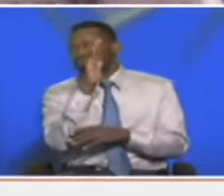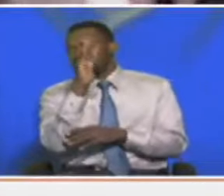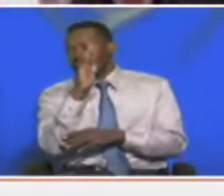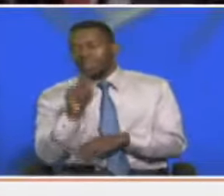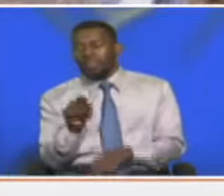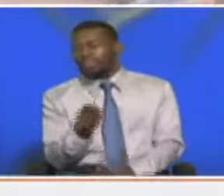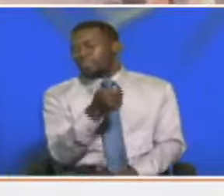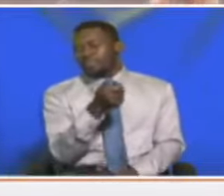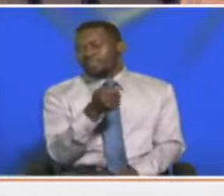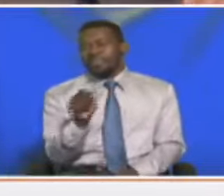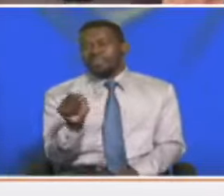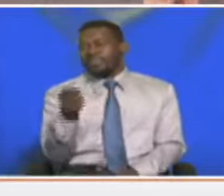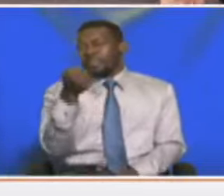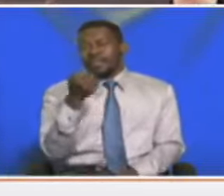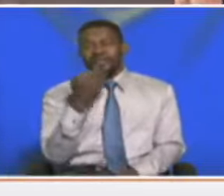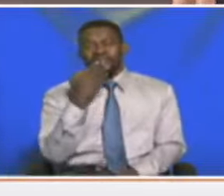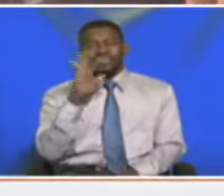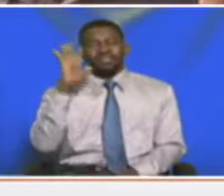police escalated.